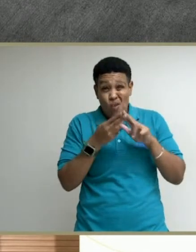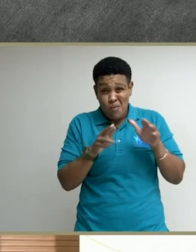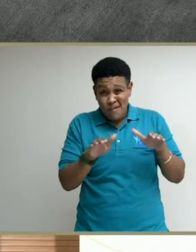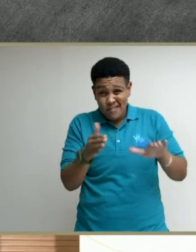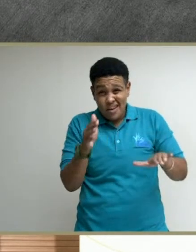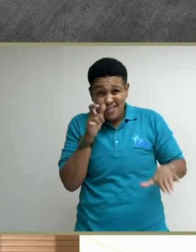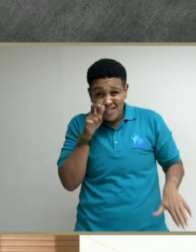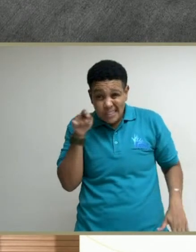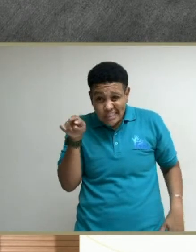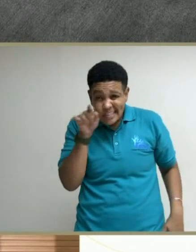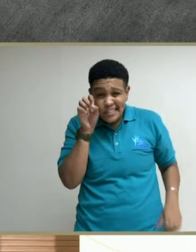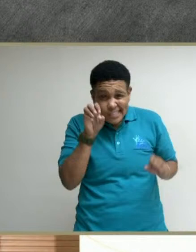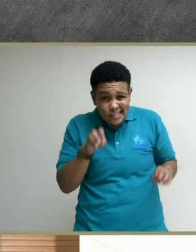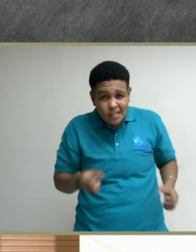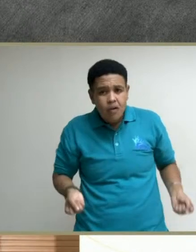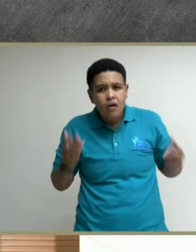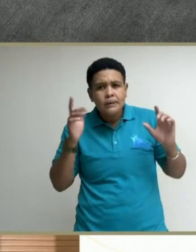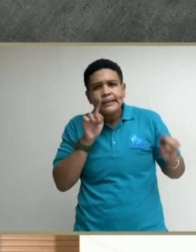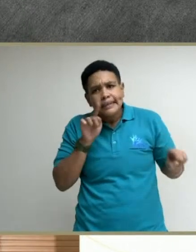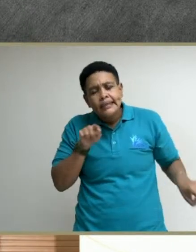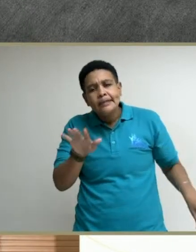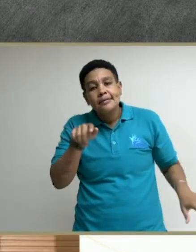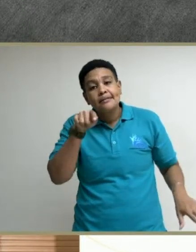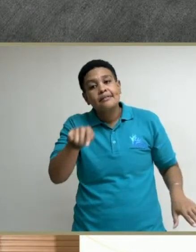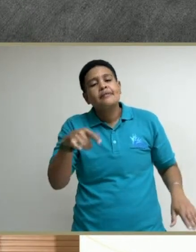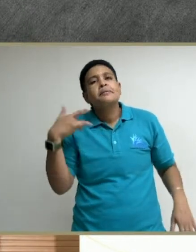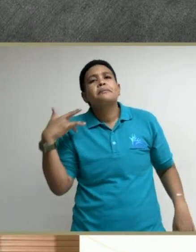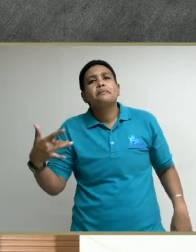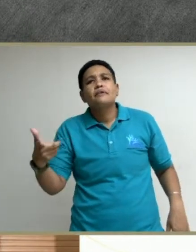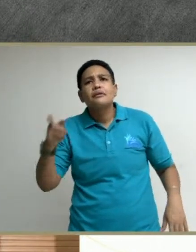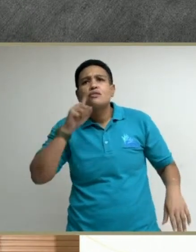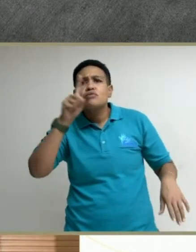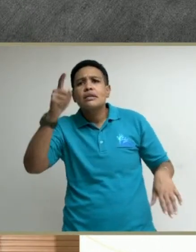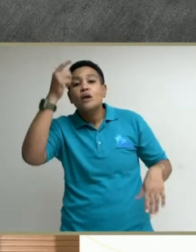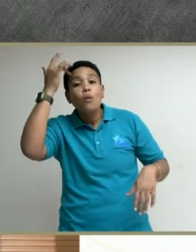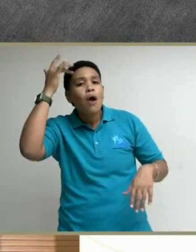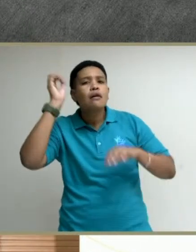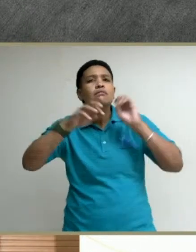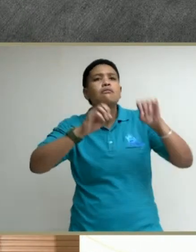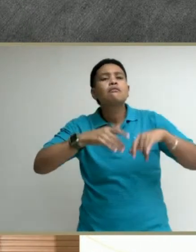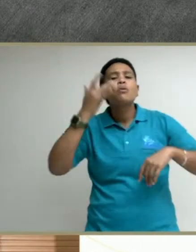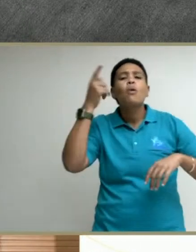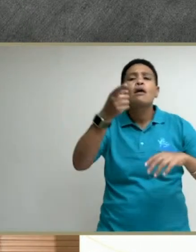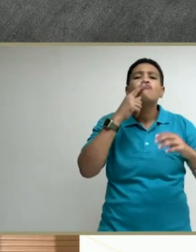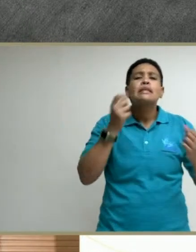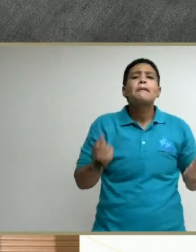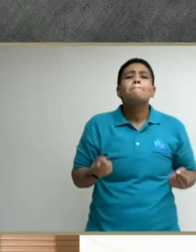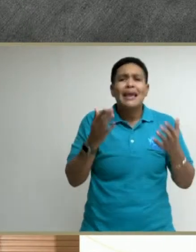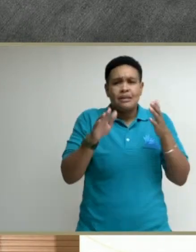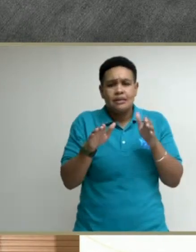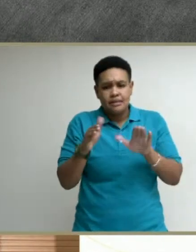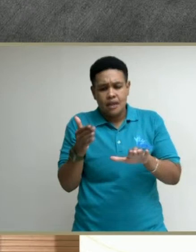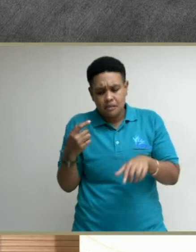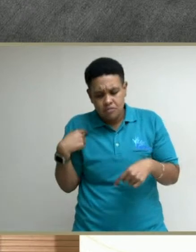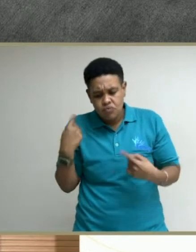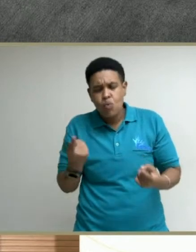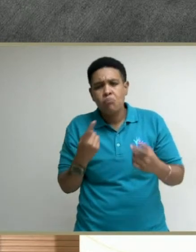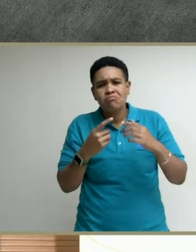deaths recently. And this really has been because there have been a number of deaths that have been